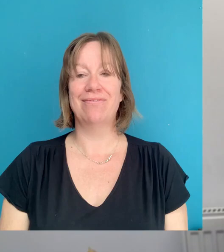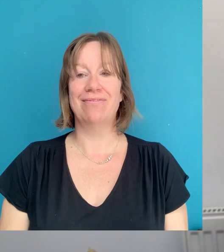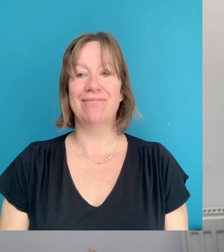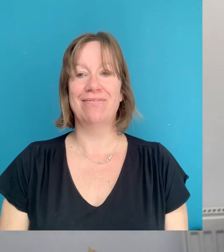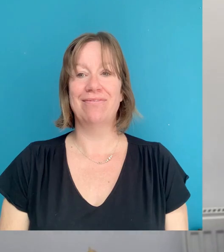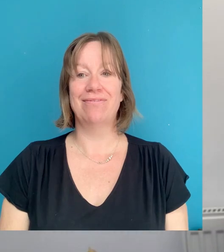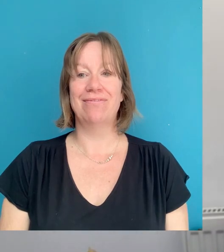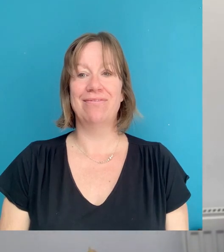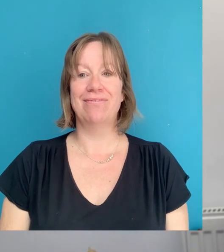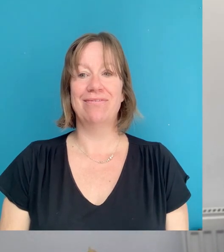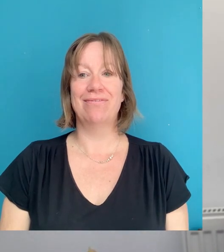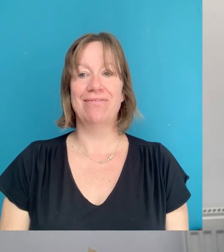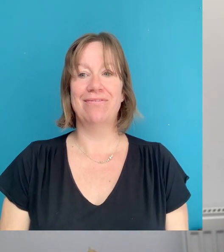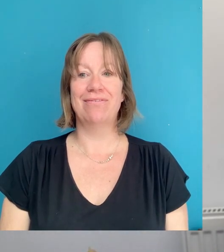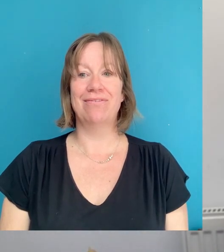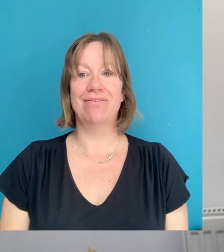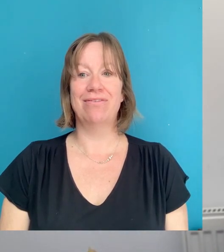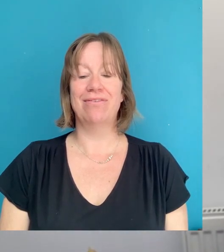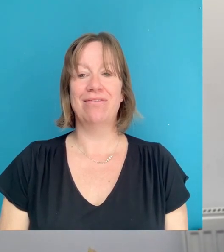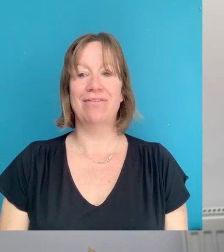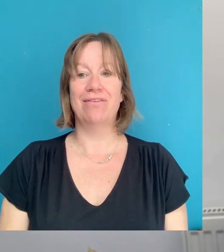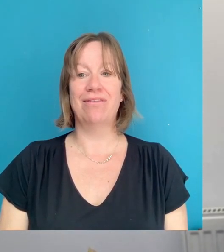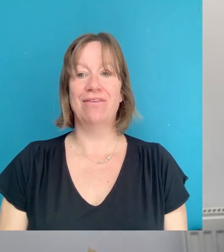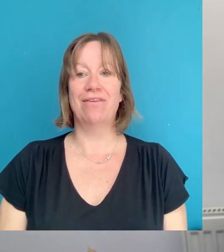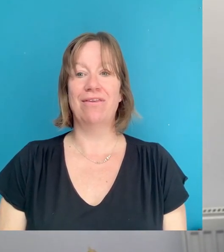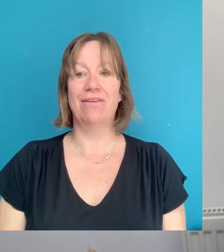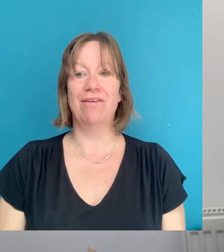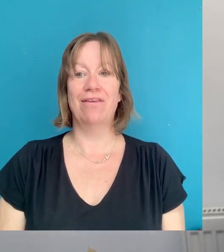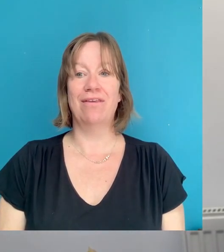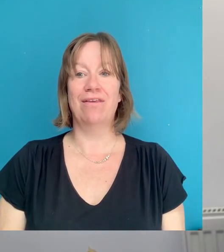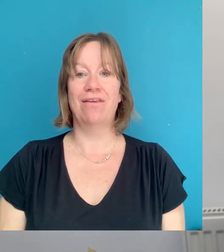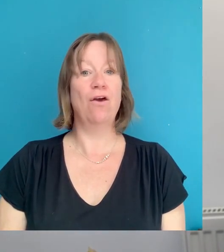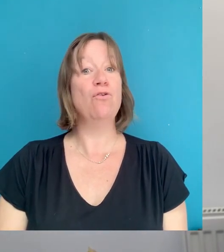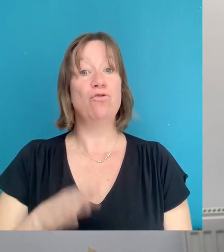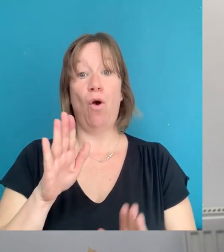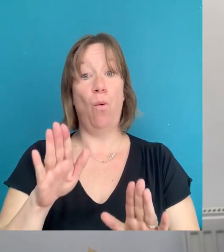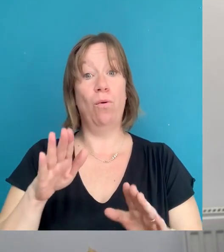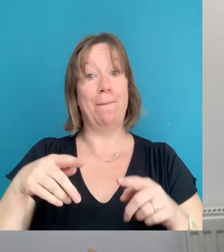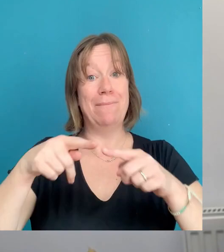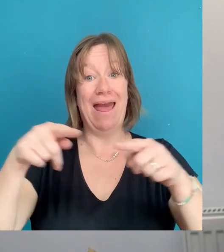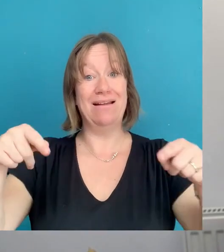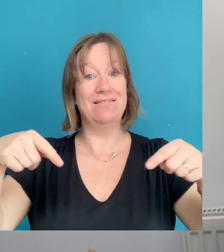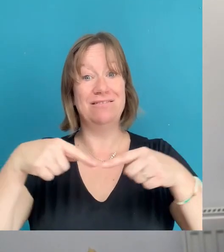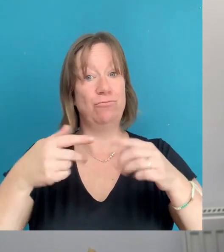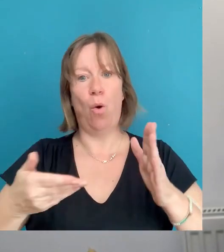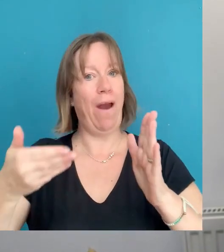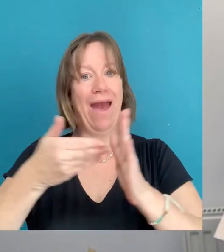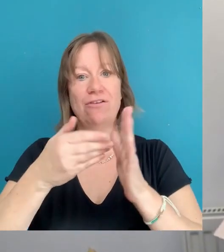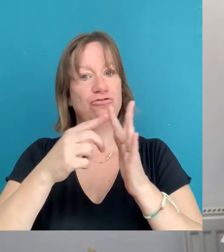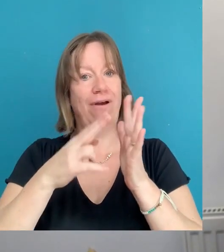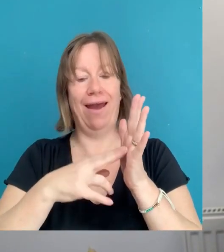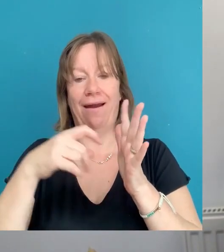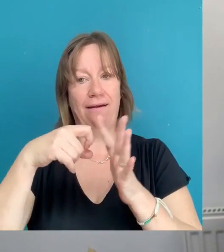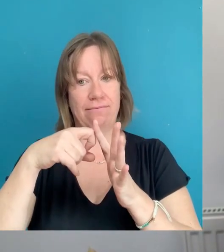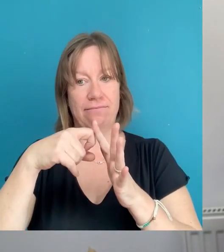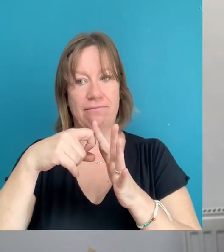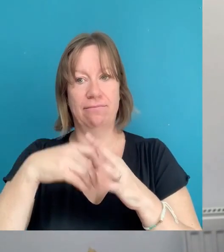and see if I get my handprint. So there's the plate, it's got no extra ink on